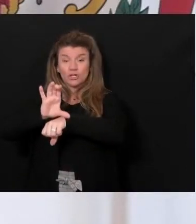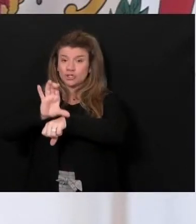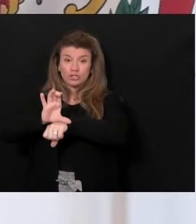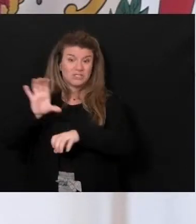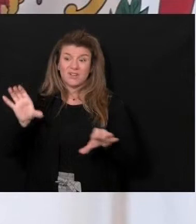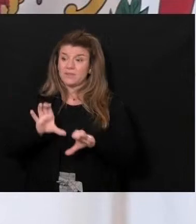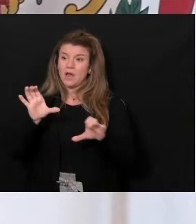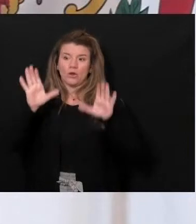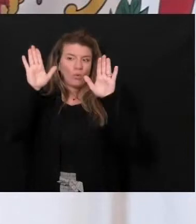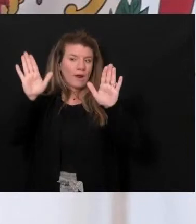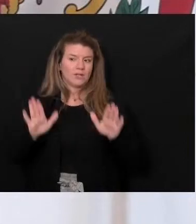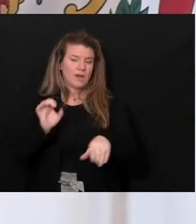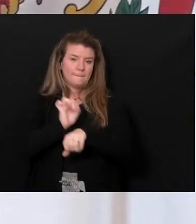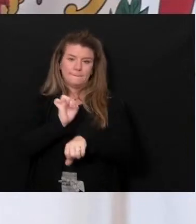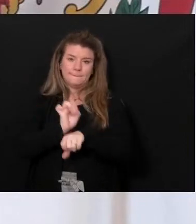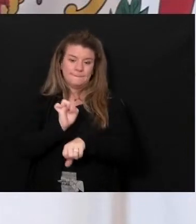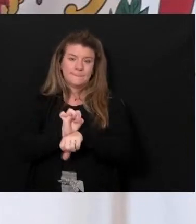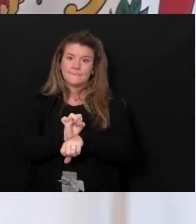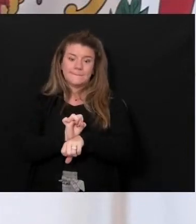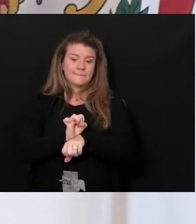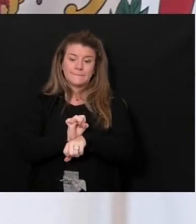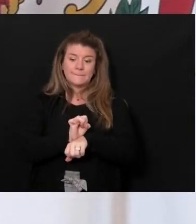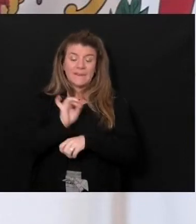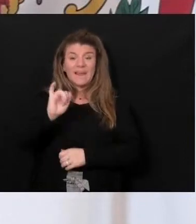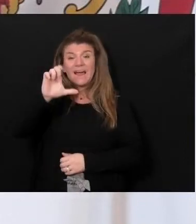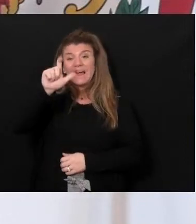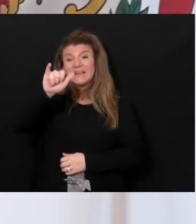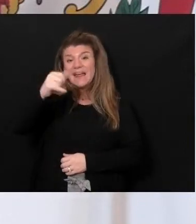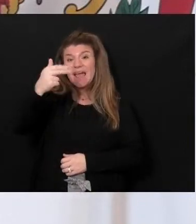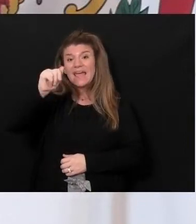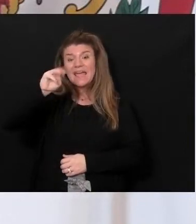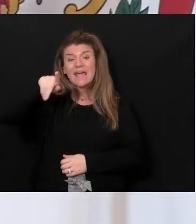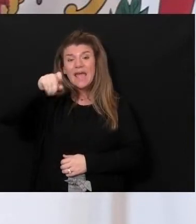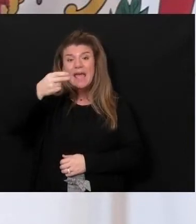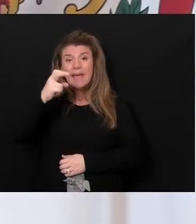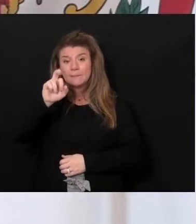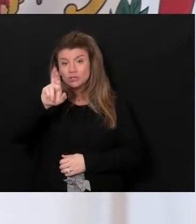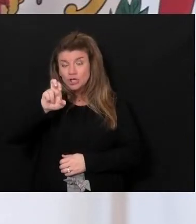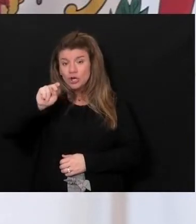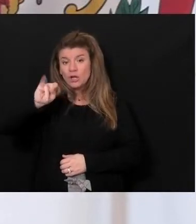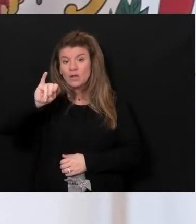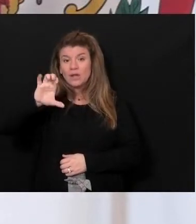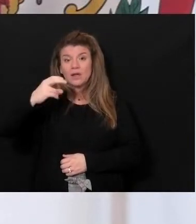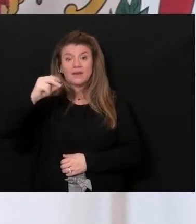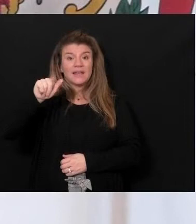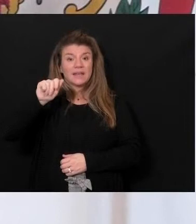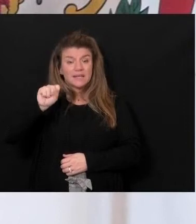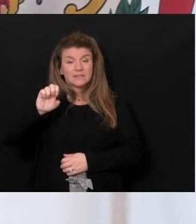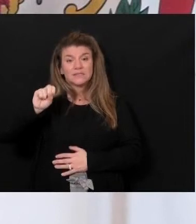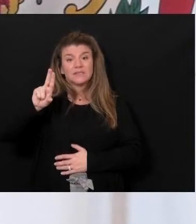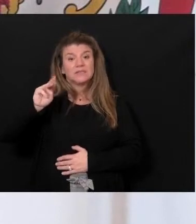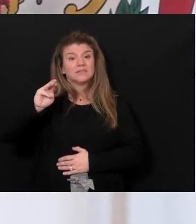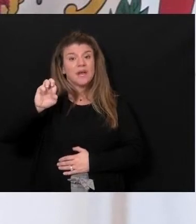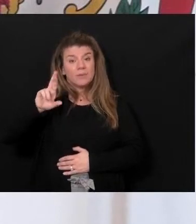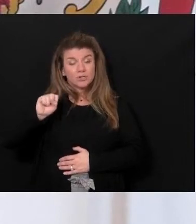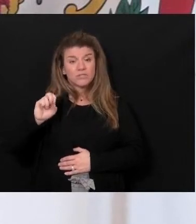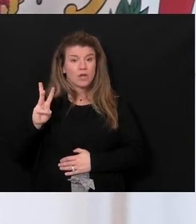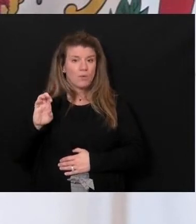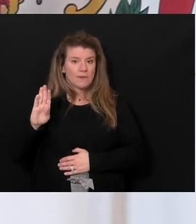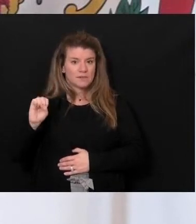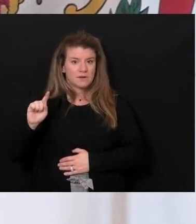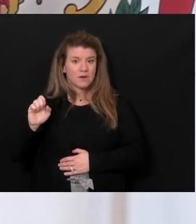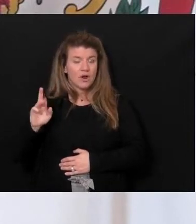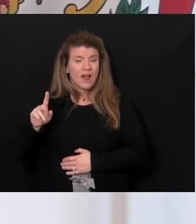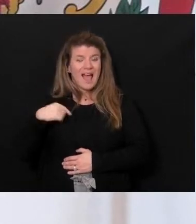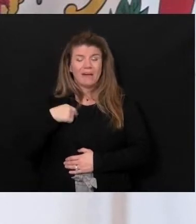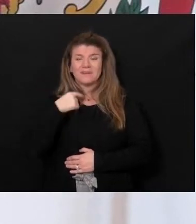done marvelous work. That's Clay, Hampshire, Nicholas, Summers, and Wetzel County. You know, just keep remembering what we've